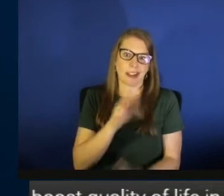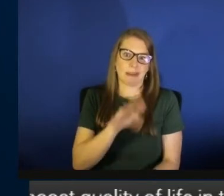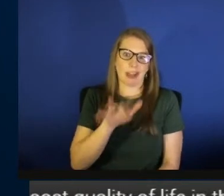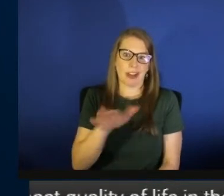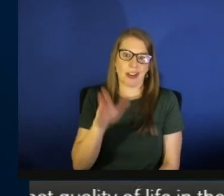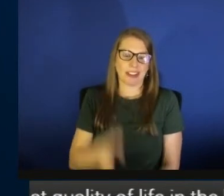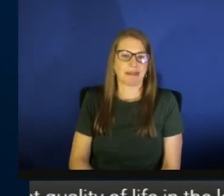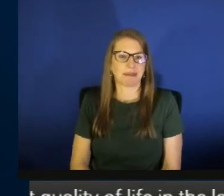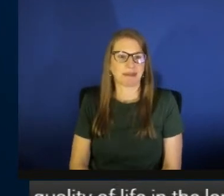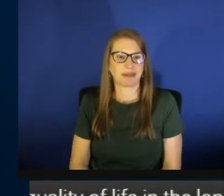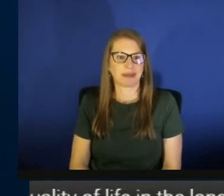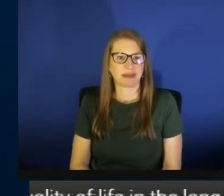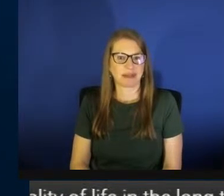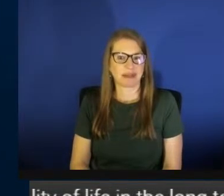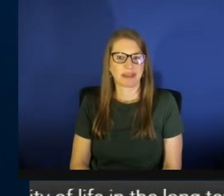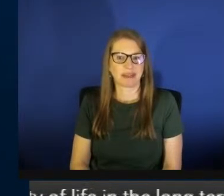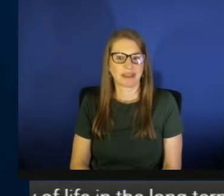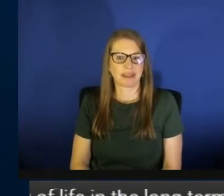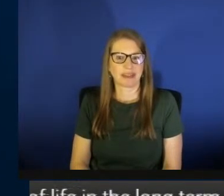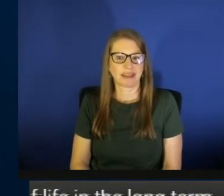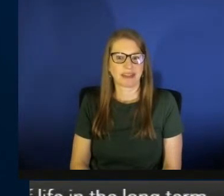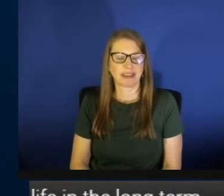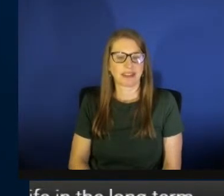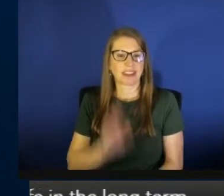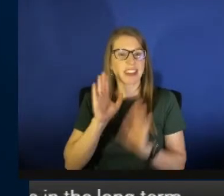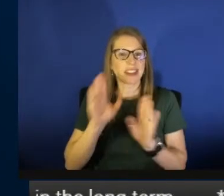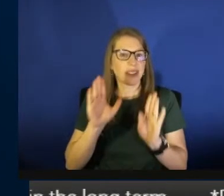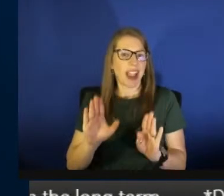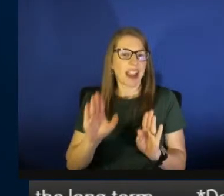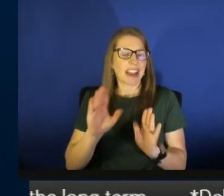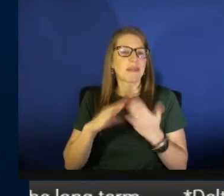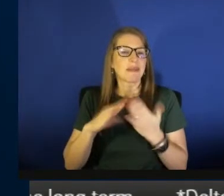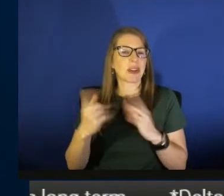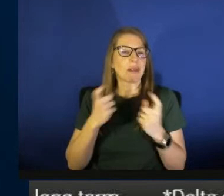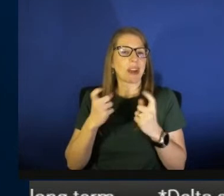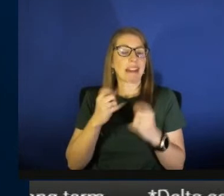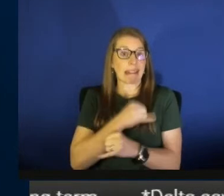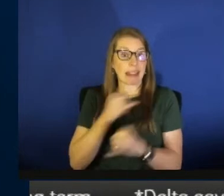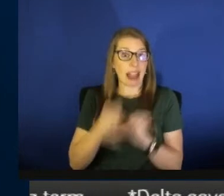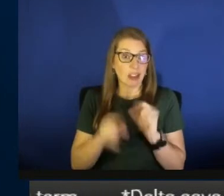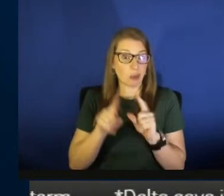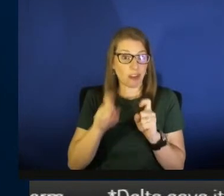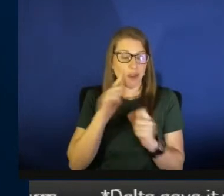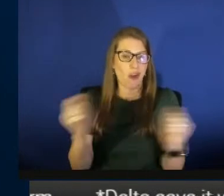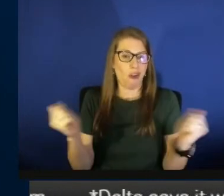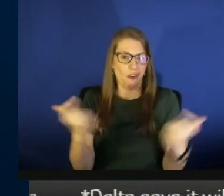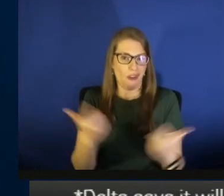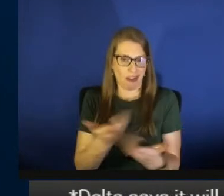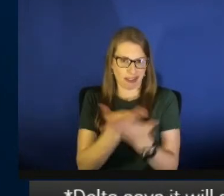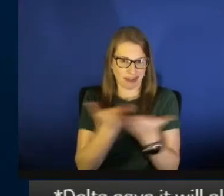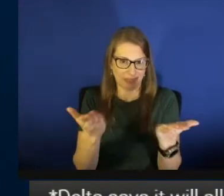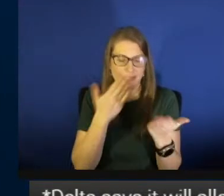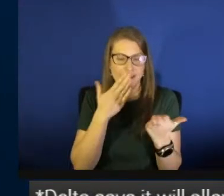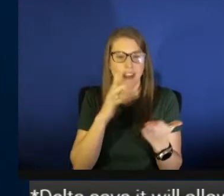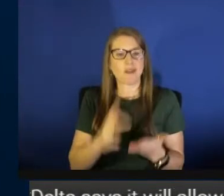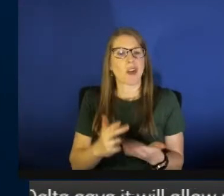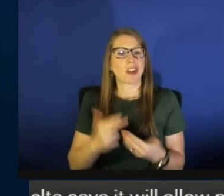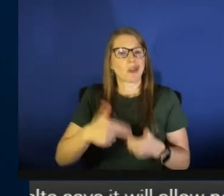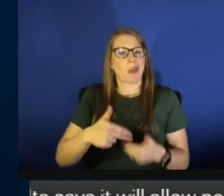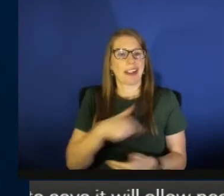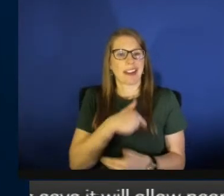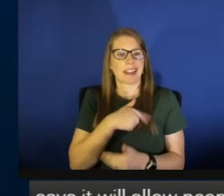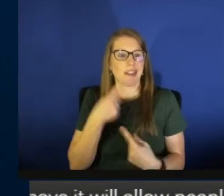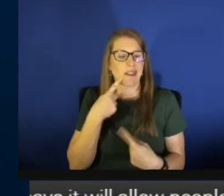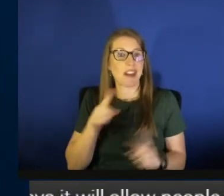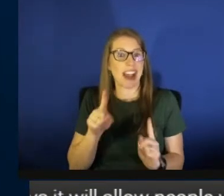from our community today, but I want to ask a last question to everyone. And again, just thank you so much for joining us. It's so nice to finally get